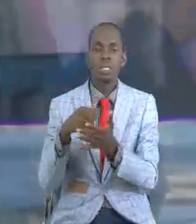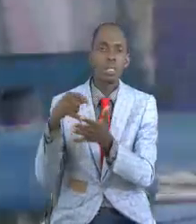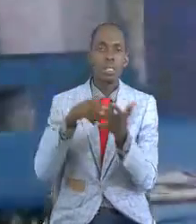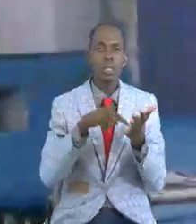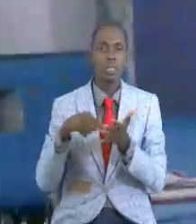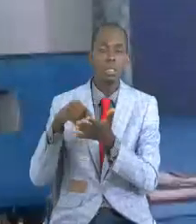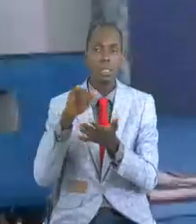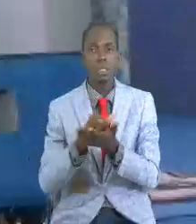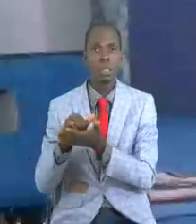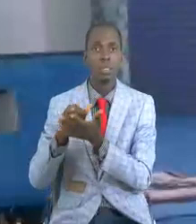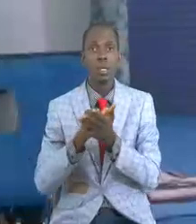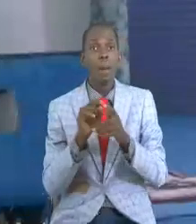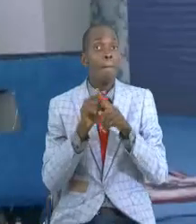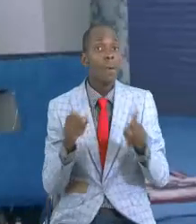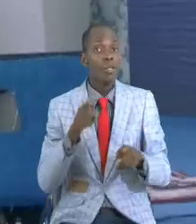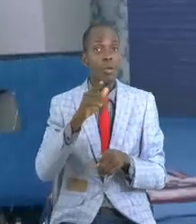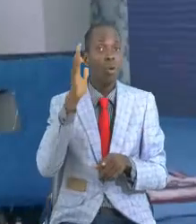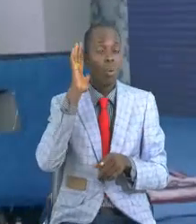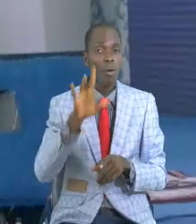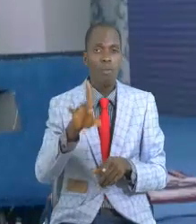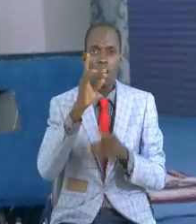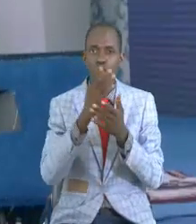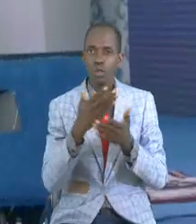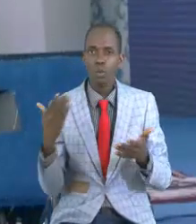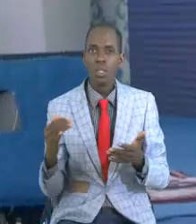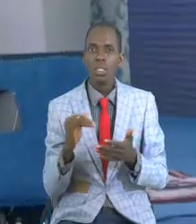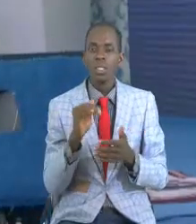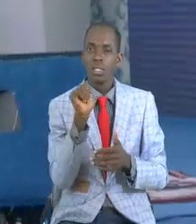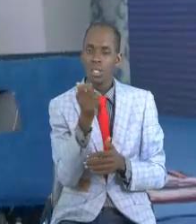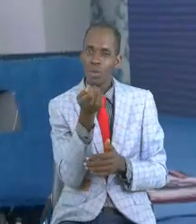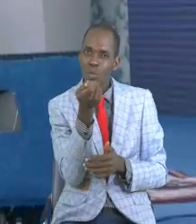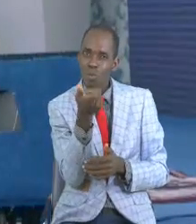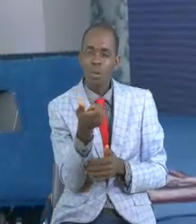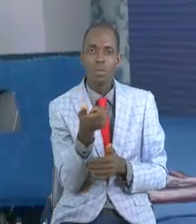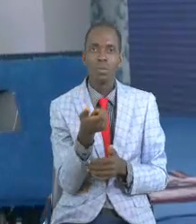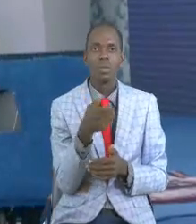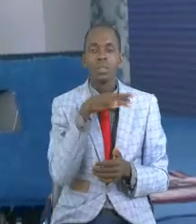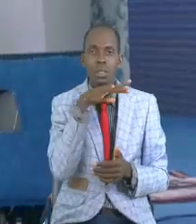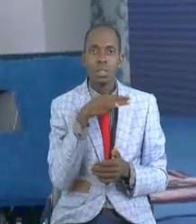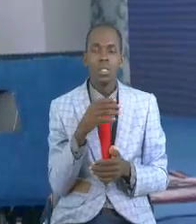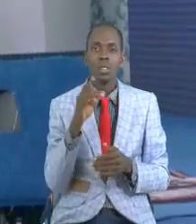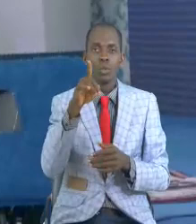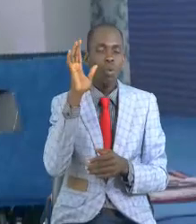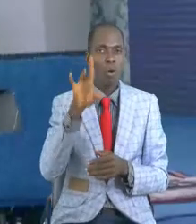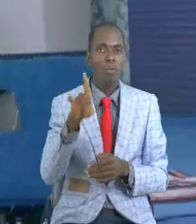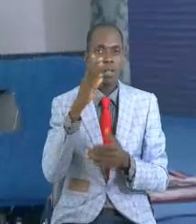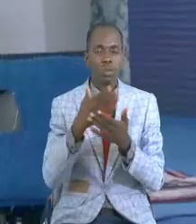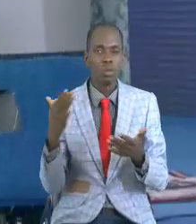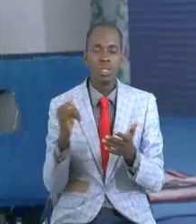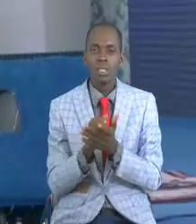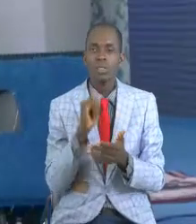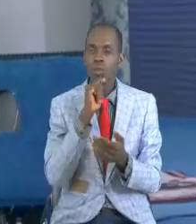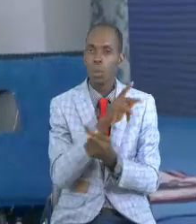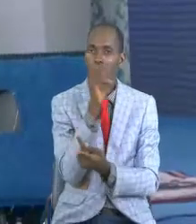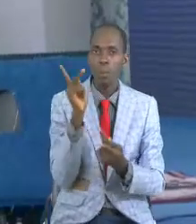you'll find something, a spot, you'll find something, an imperfection